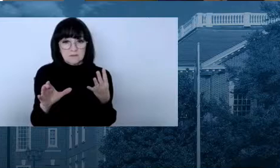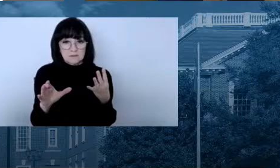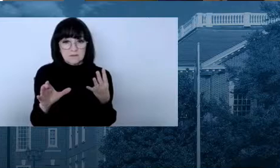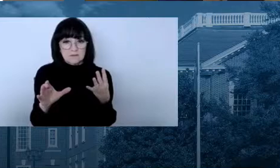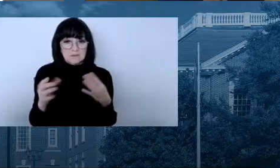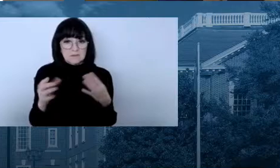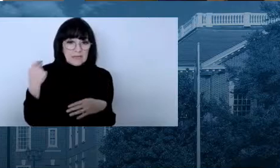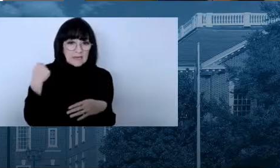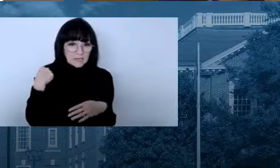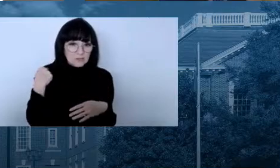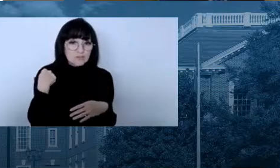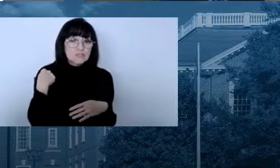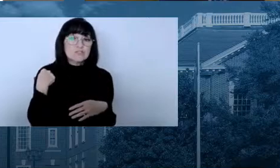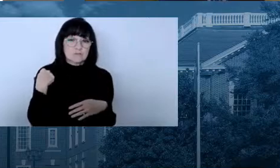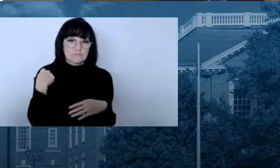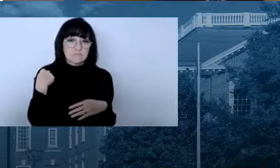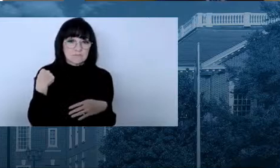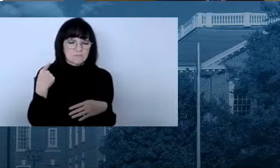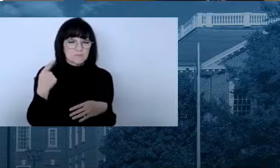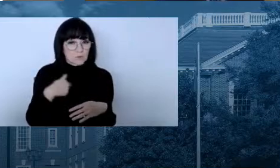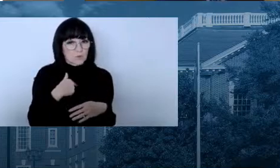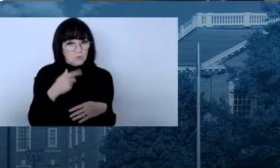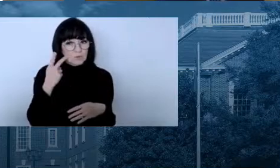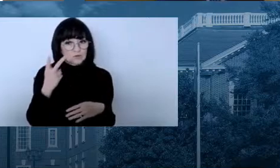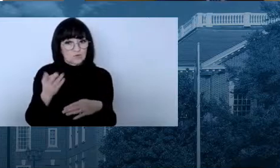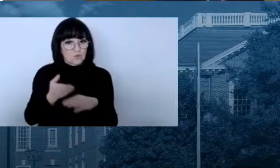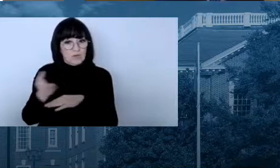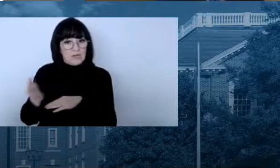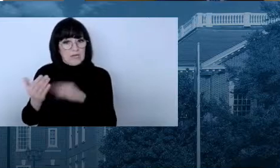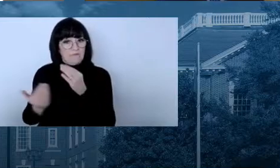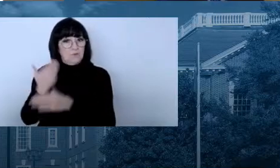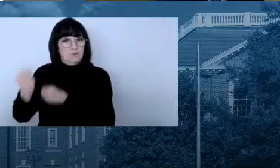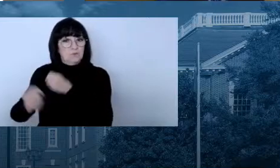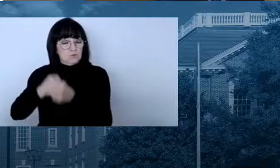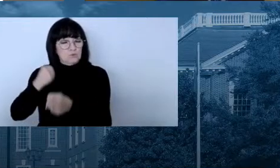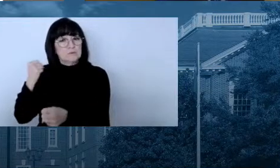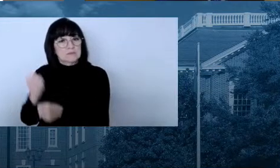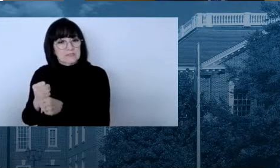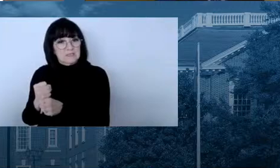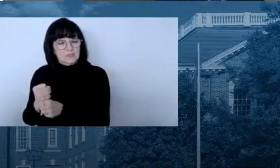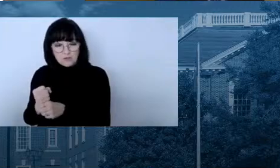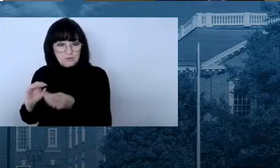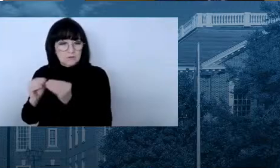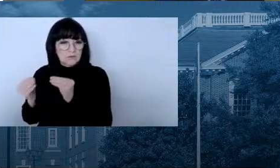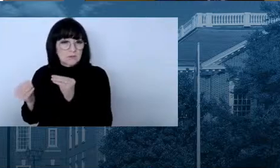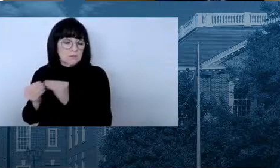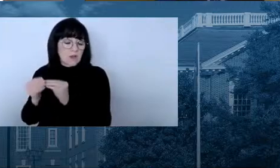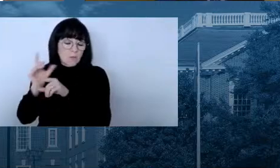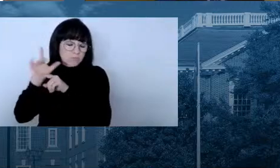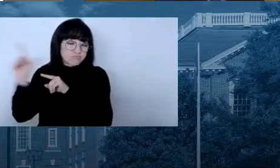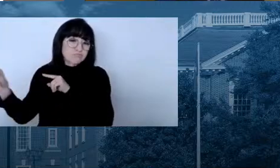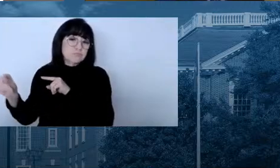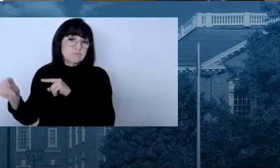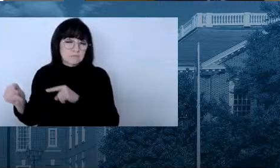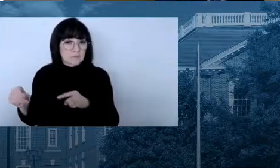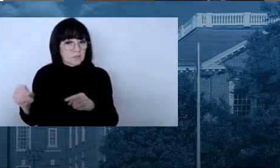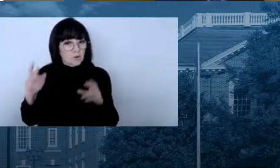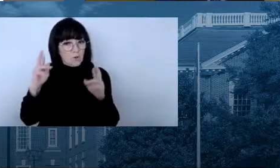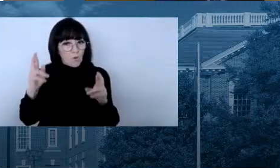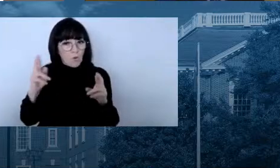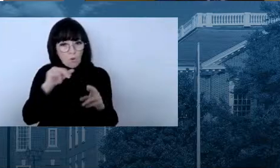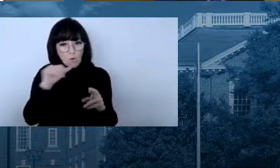we saw after New Year's. And so, yeah, those are concerns. We kind of take it one day at a time because things